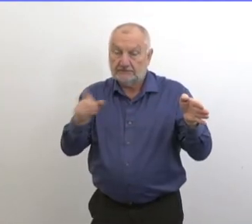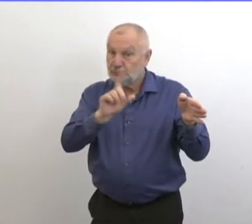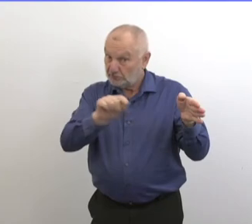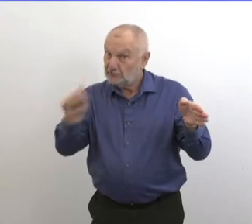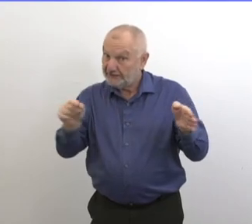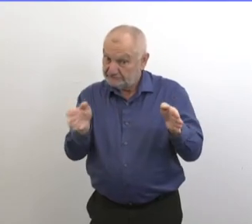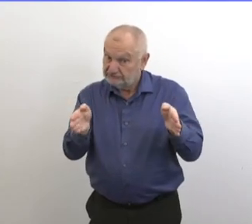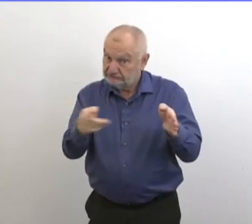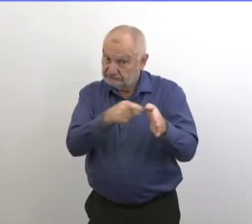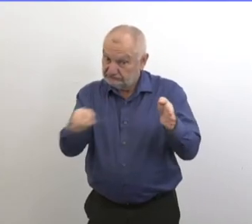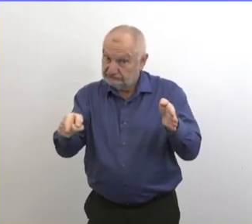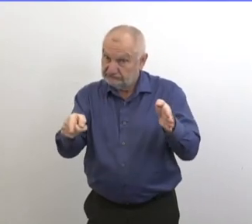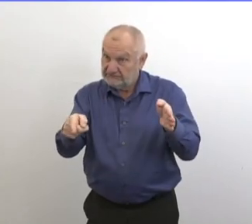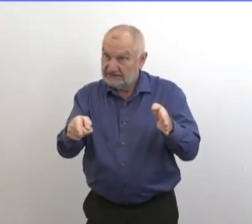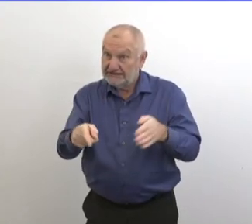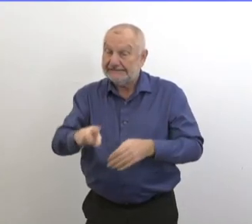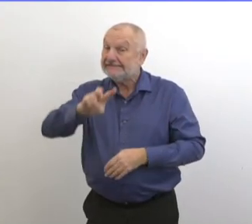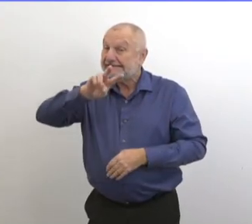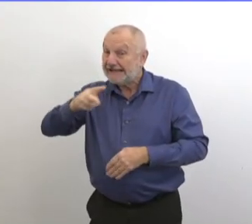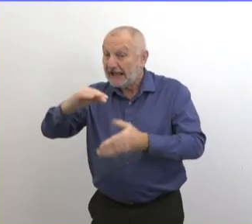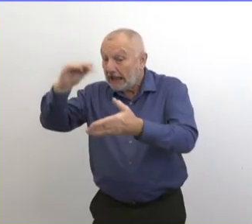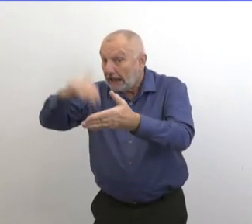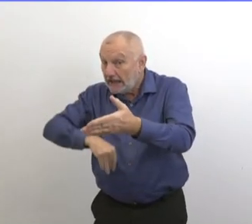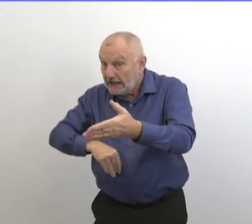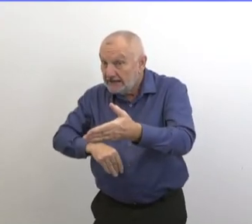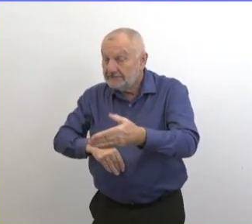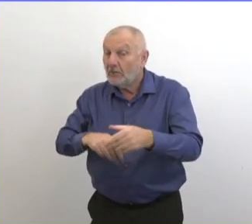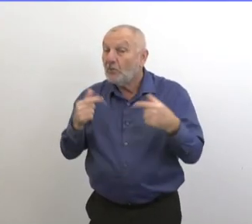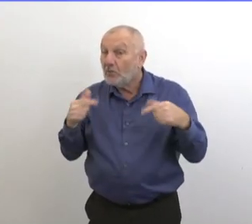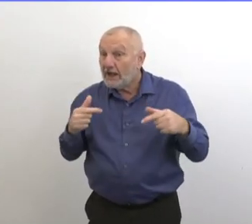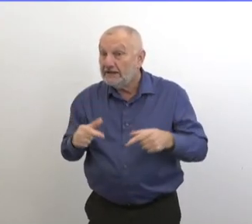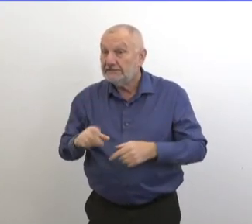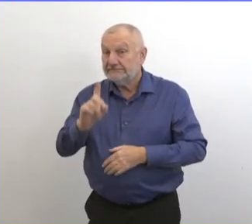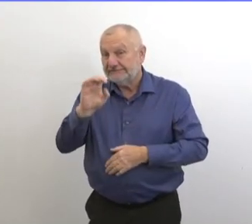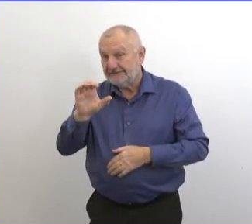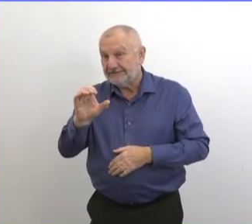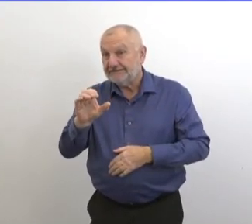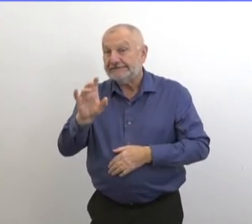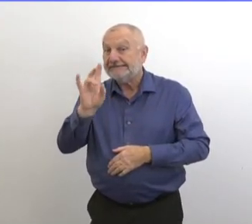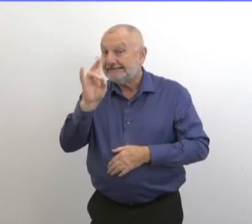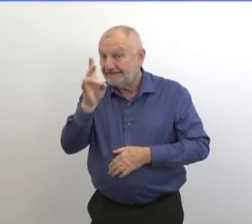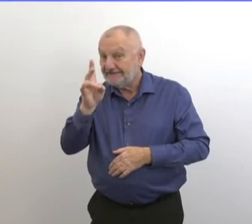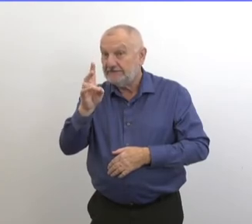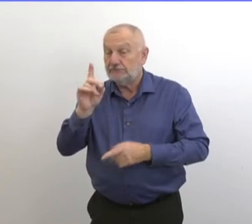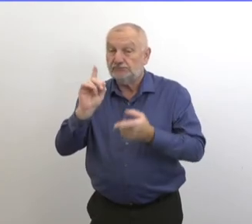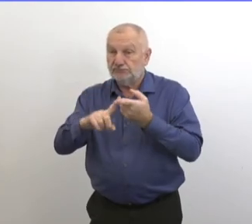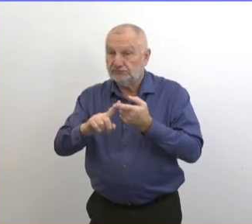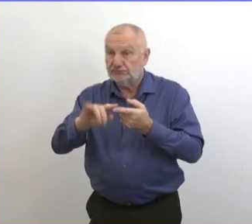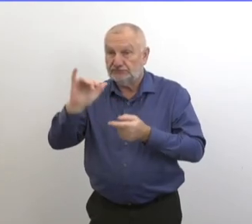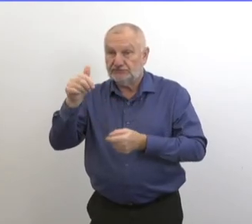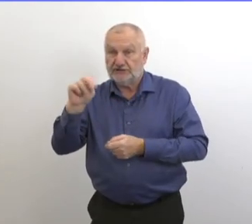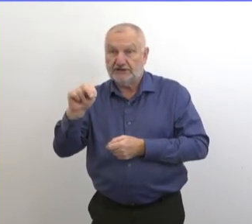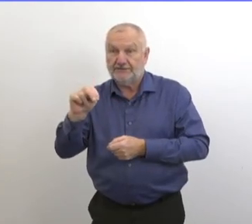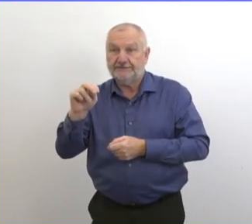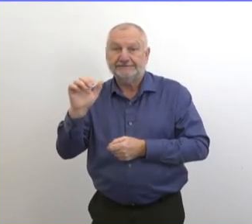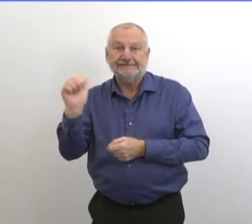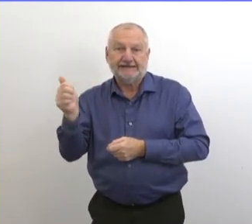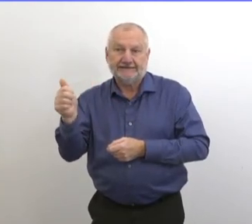with payments made for hours worked from December 7th to January 10th, 2021.